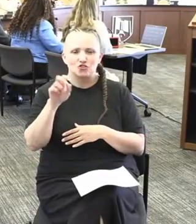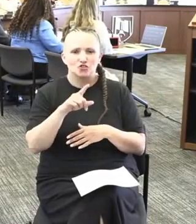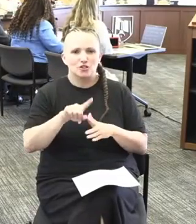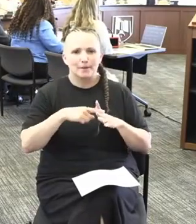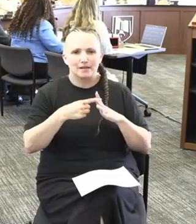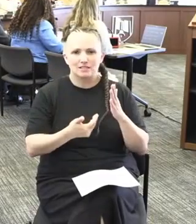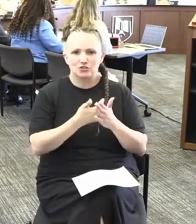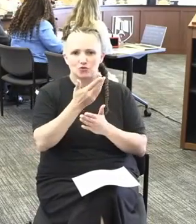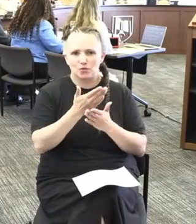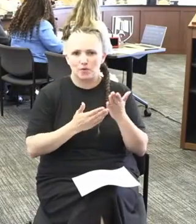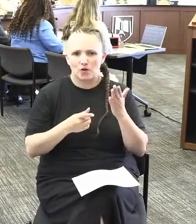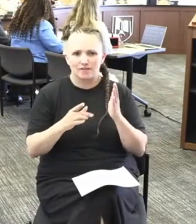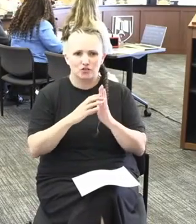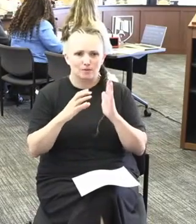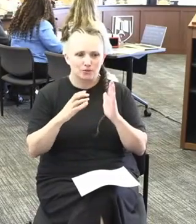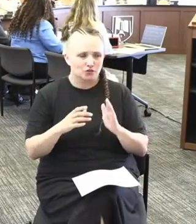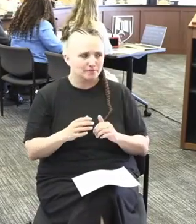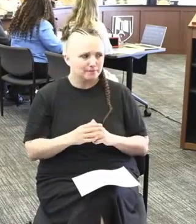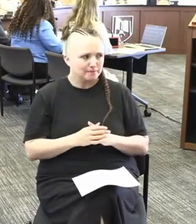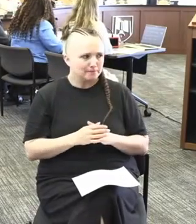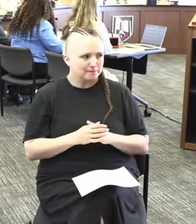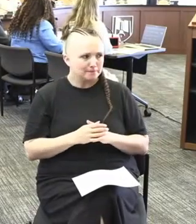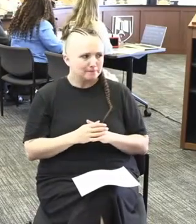next exciting new chapter.